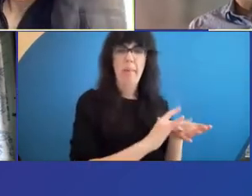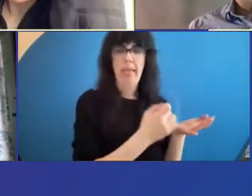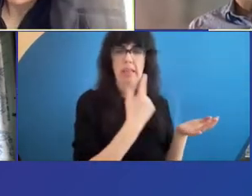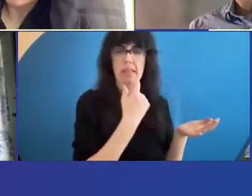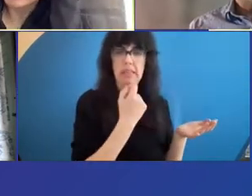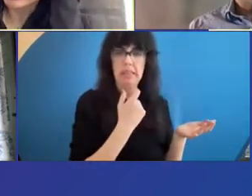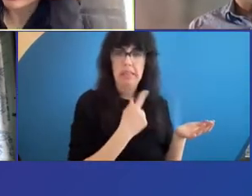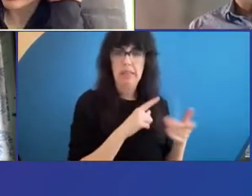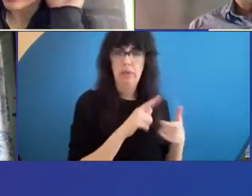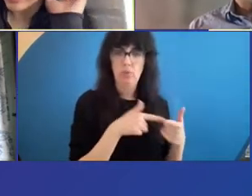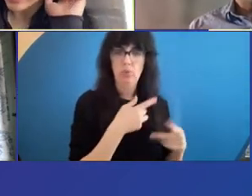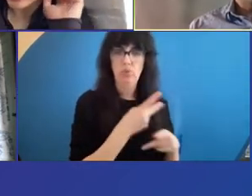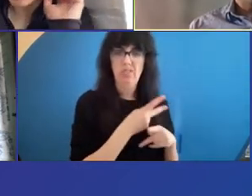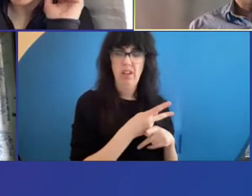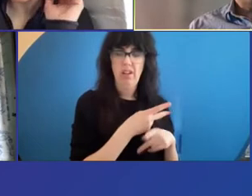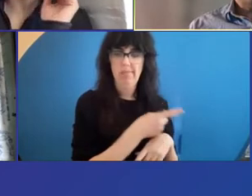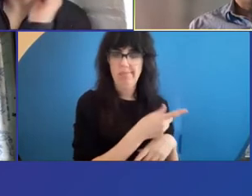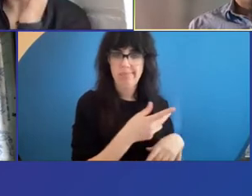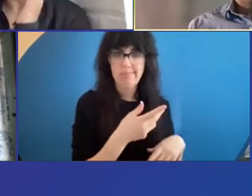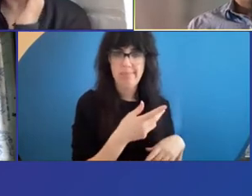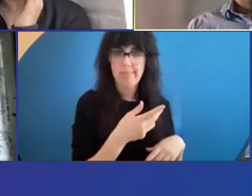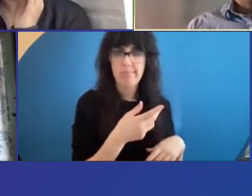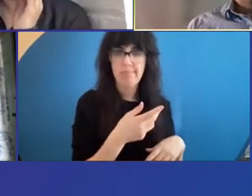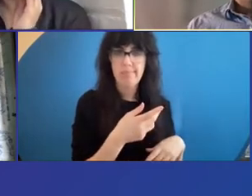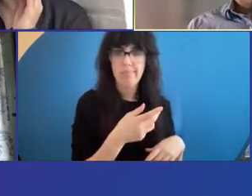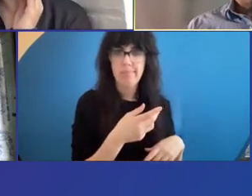to treat her. And that